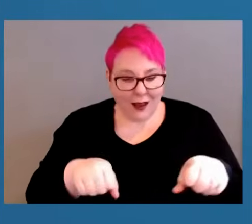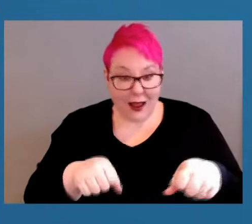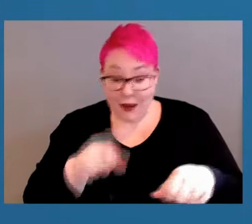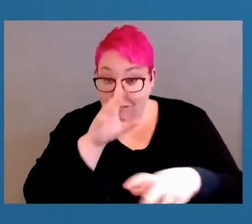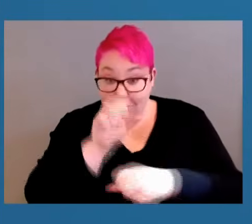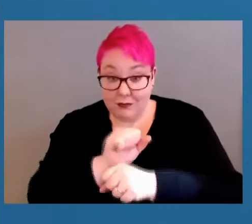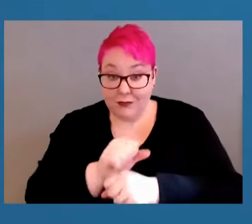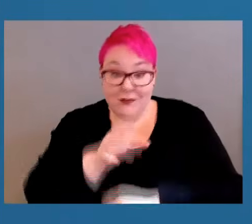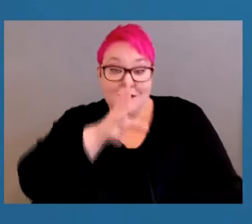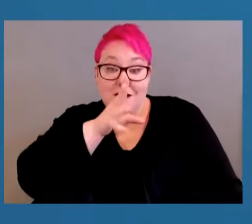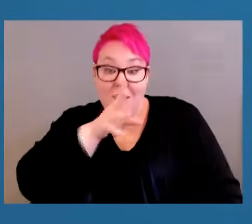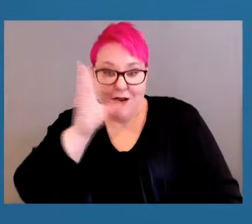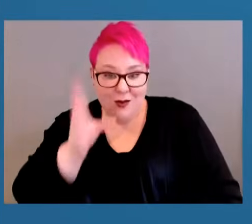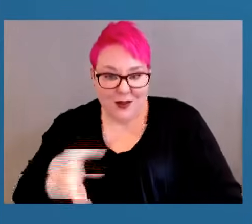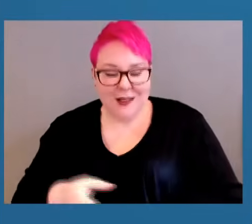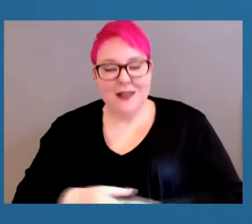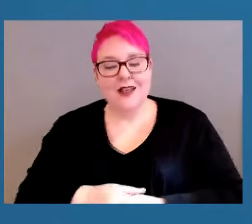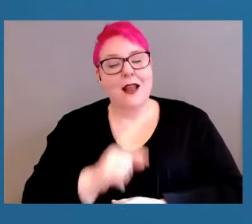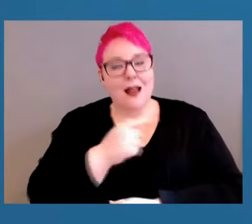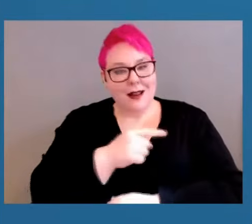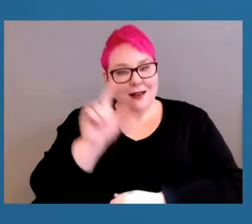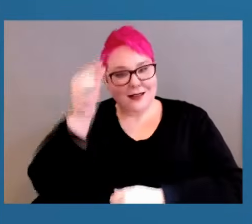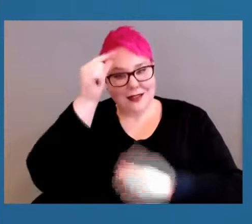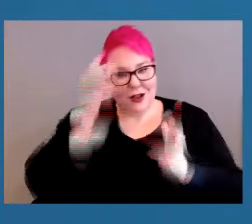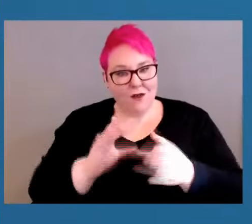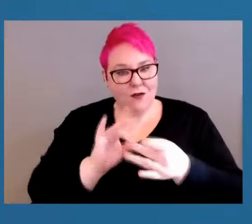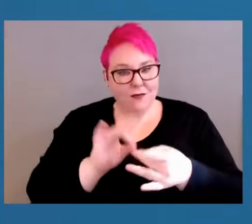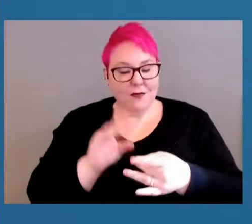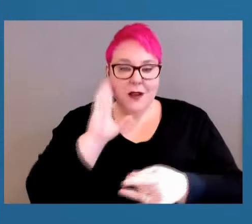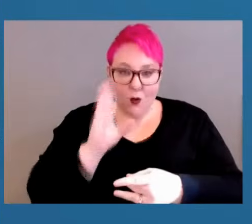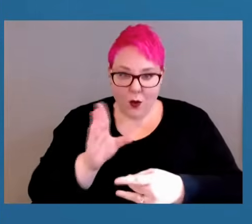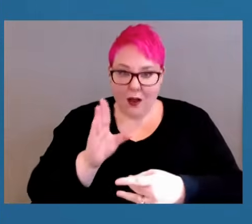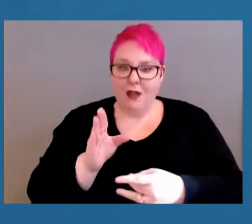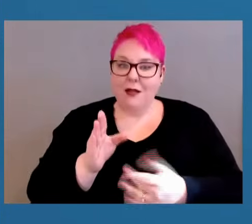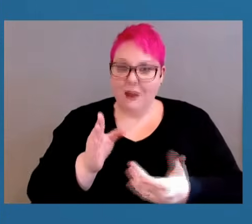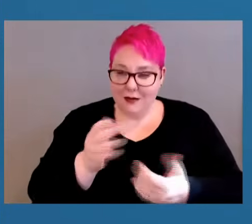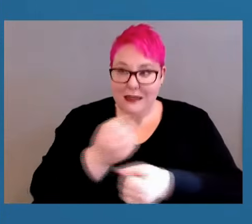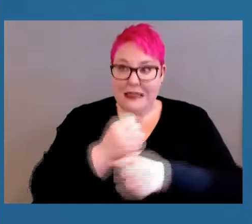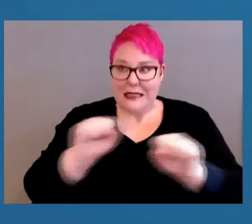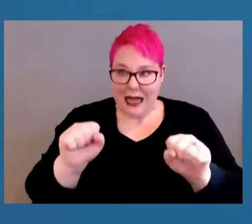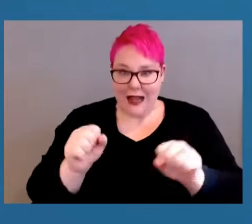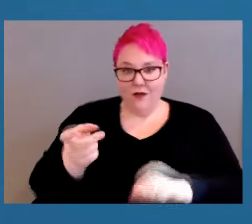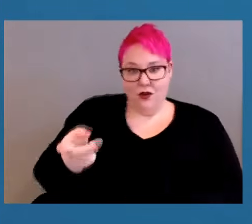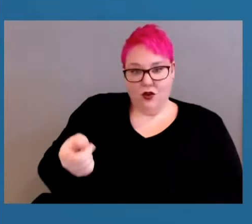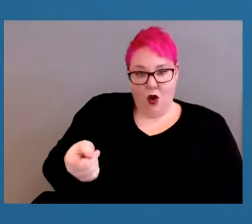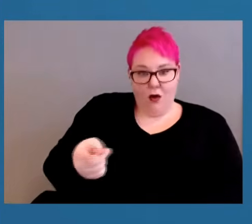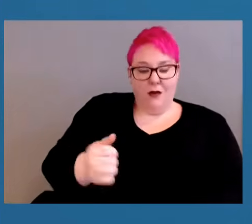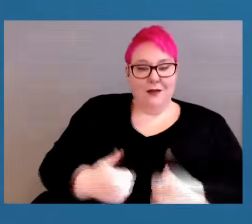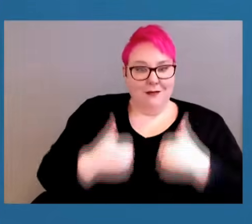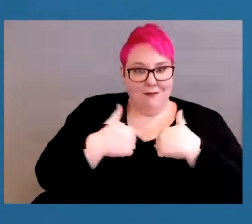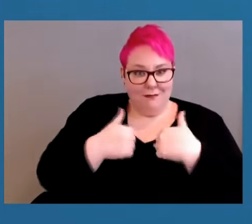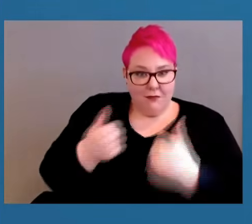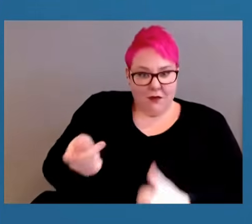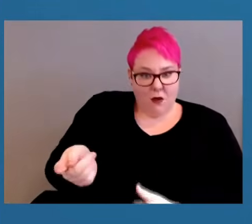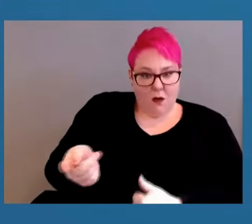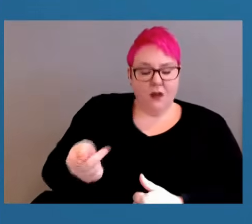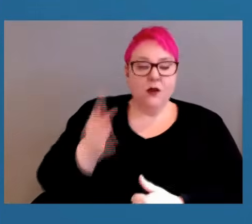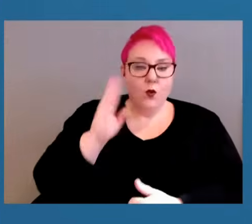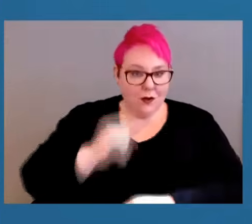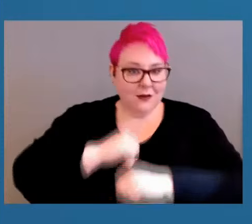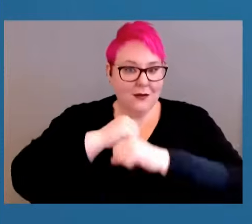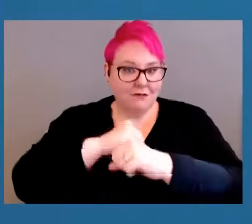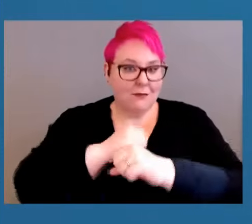it will, as the governor mentioned, it will certainly save flesh and blood canines from going in there. And I think down the road it will